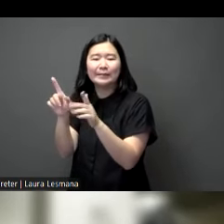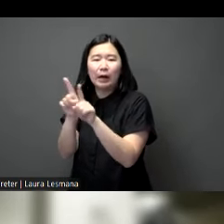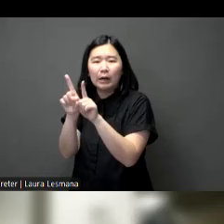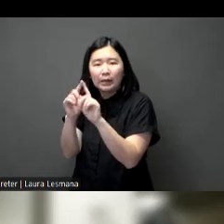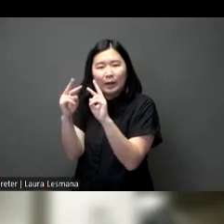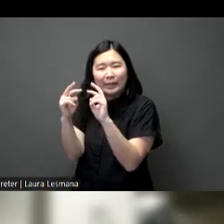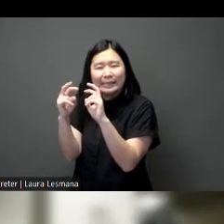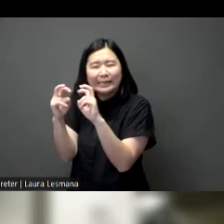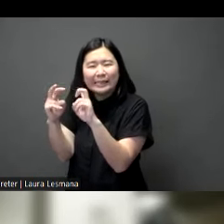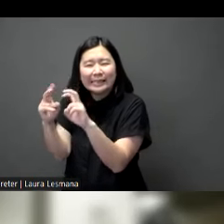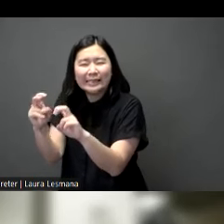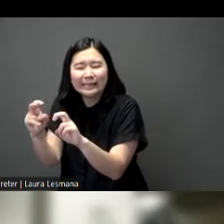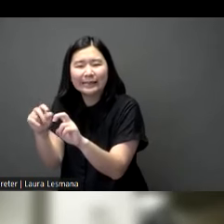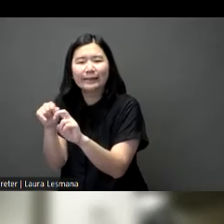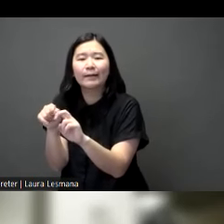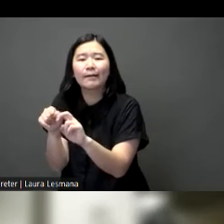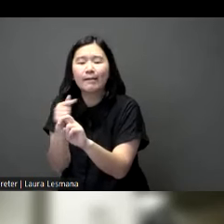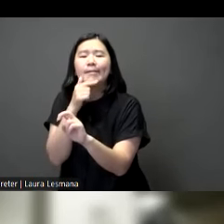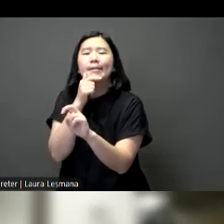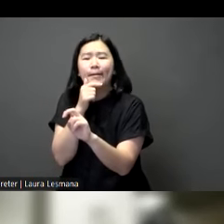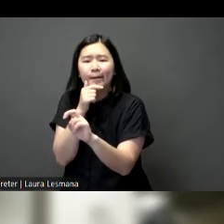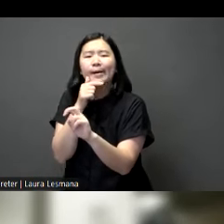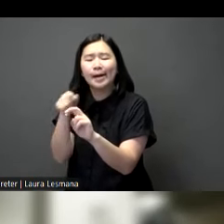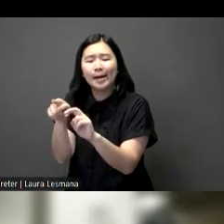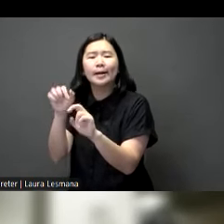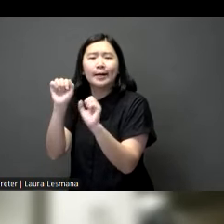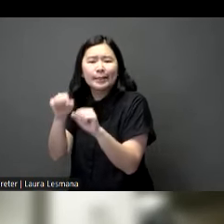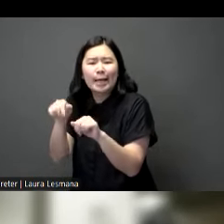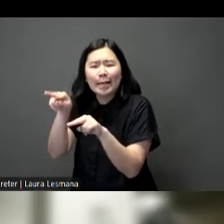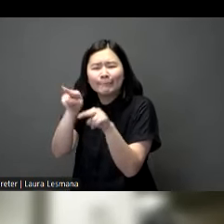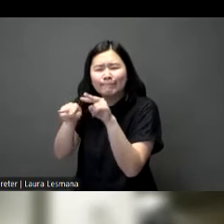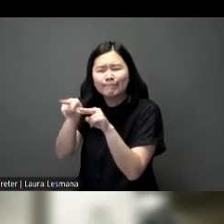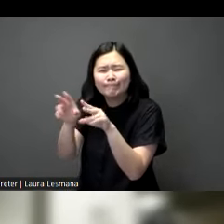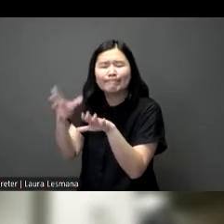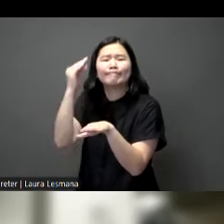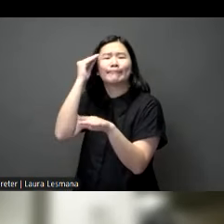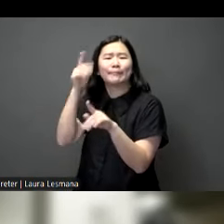have available health technology for those different